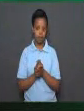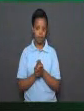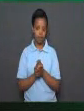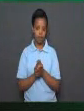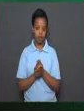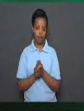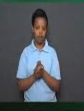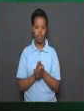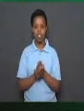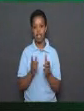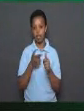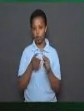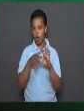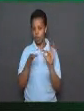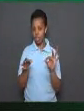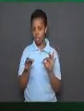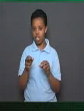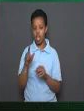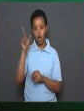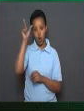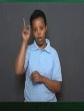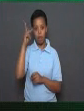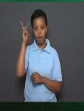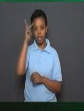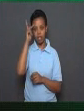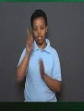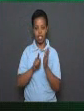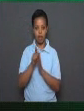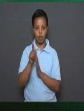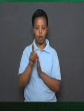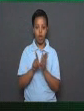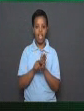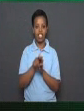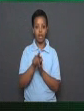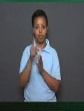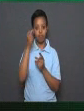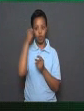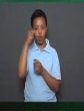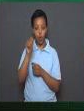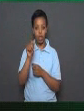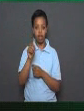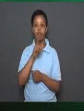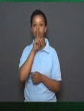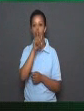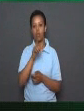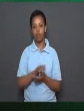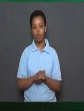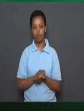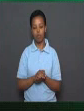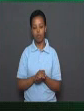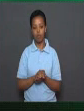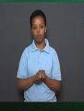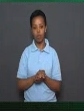The statement, Louis Pasteur developed the germ theory, is true. The